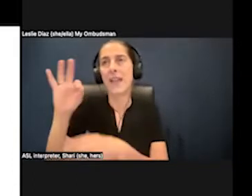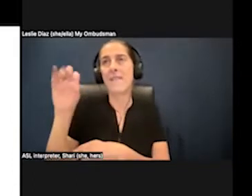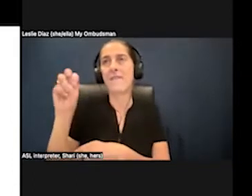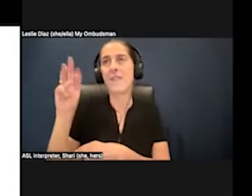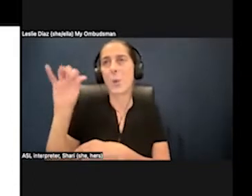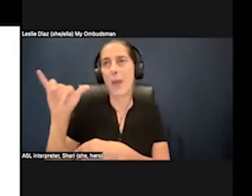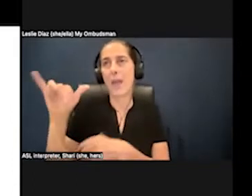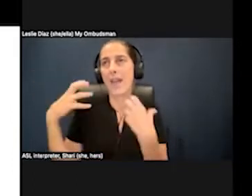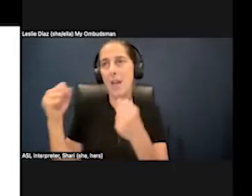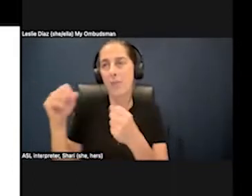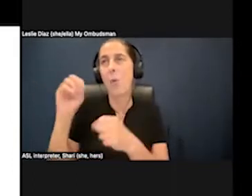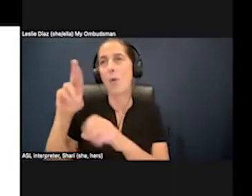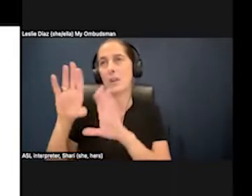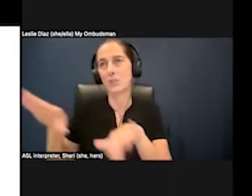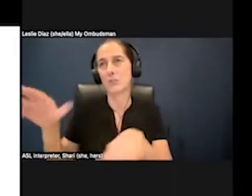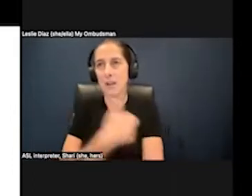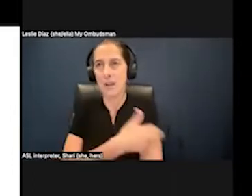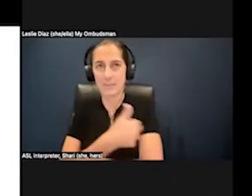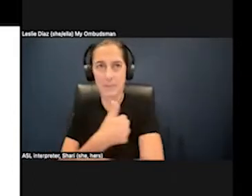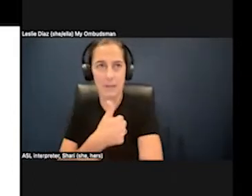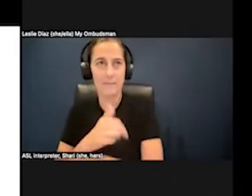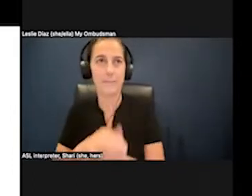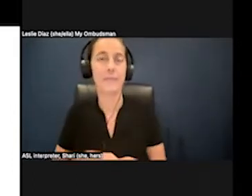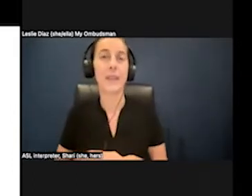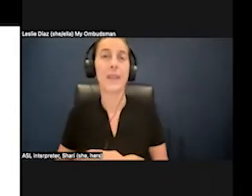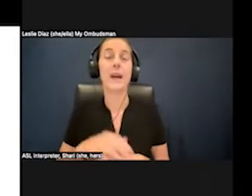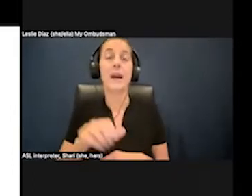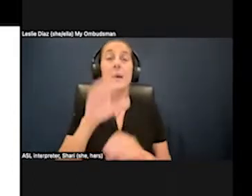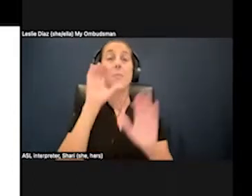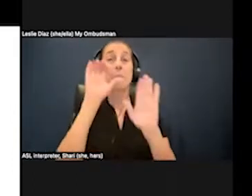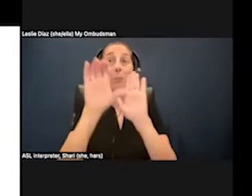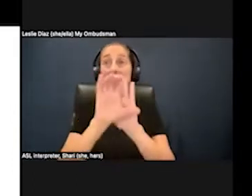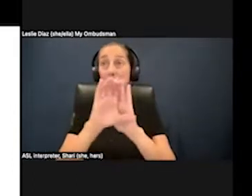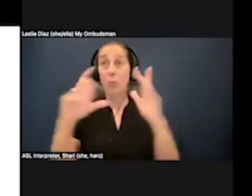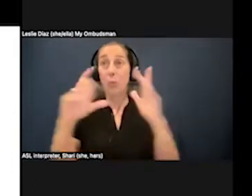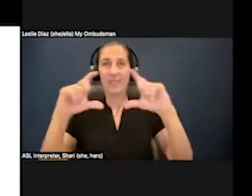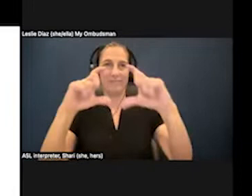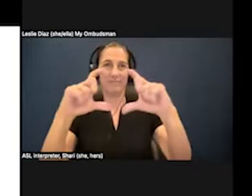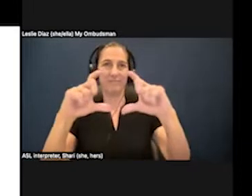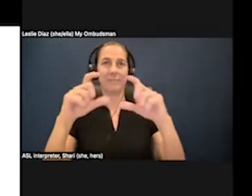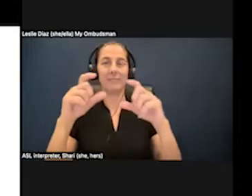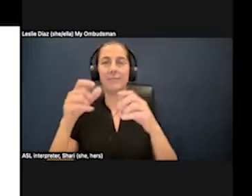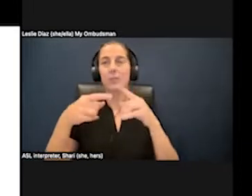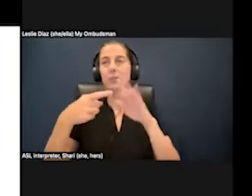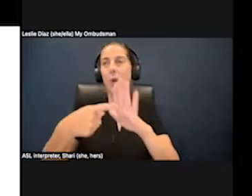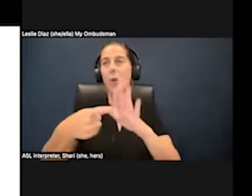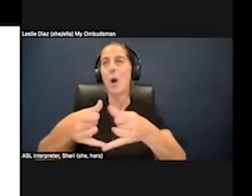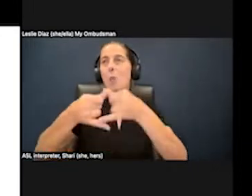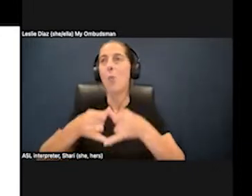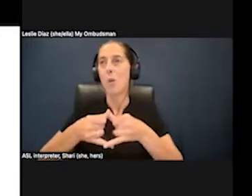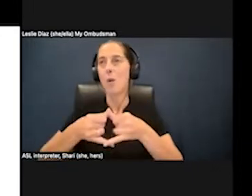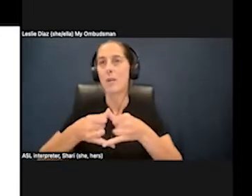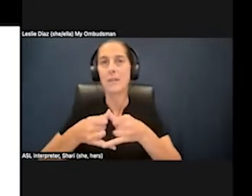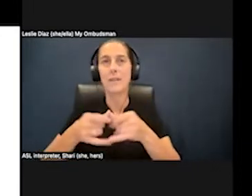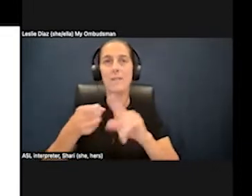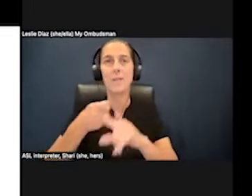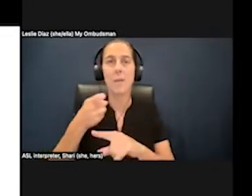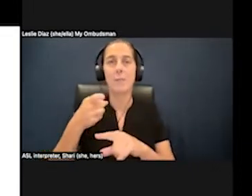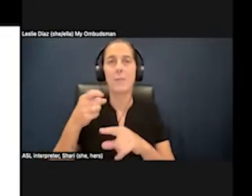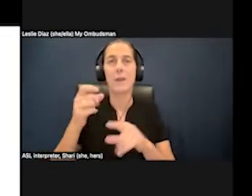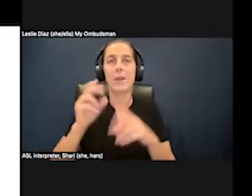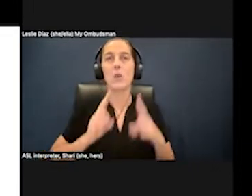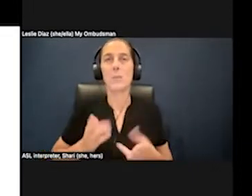is just a Healthcare Quality Index Leader Award that we got from the Human Rights